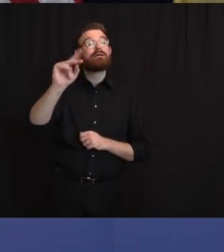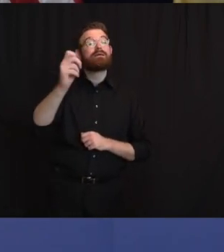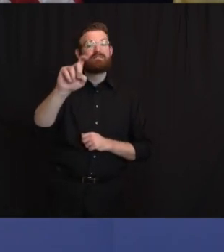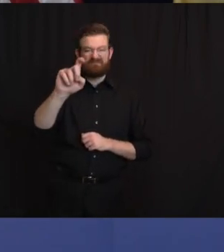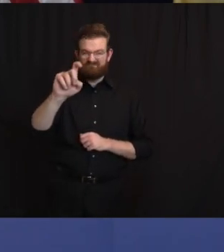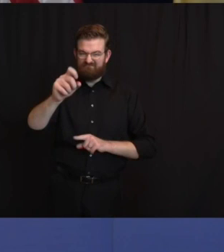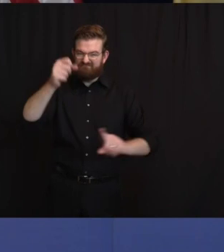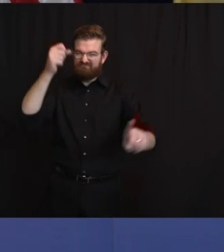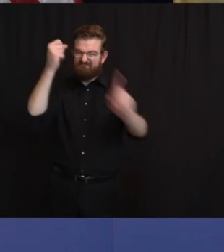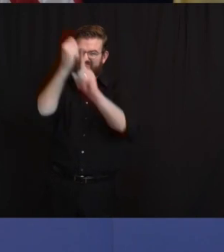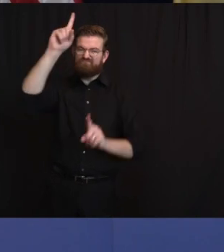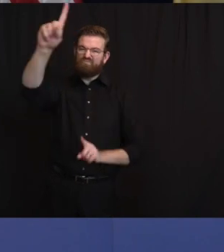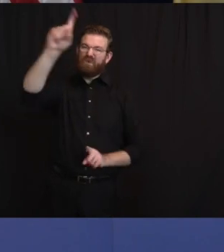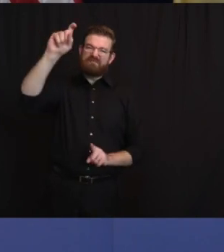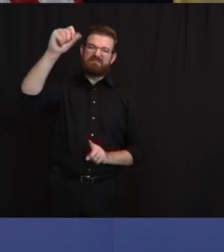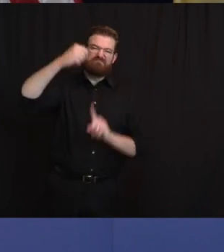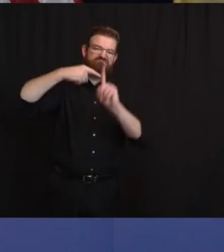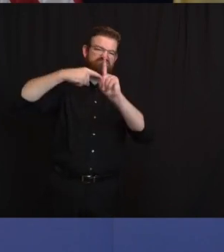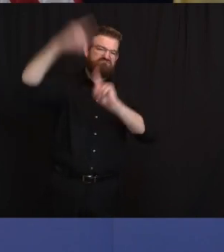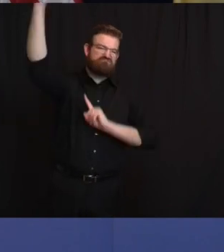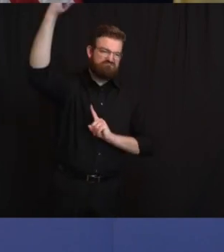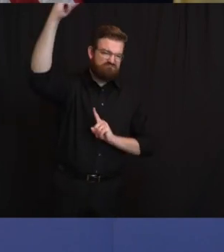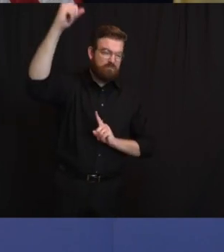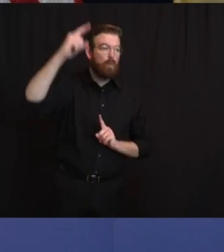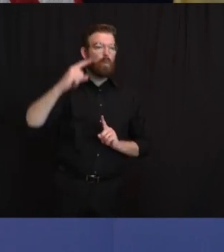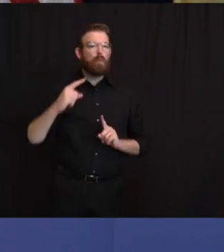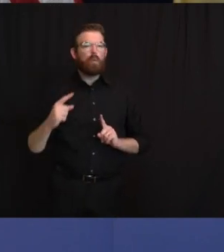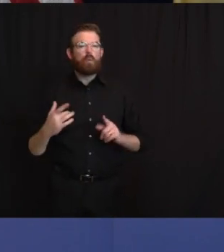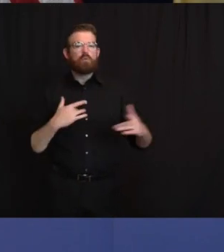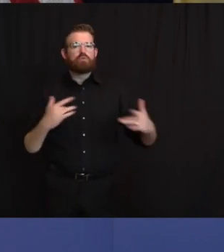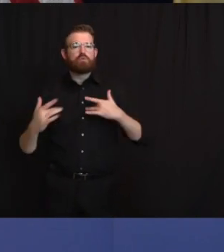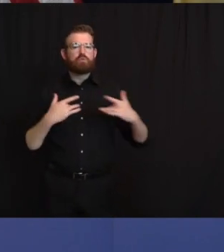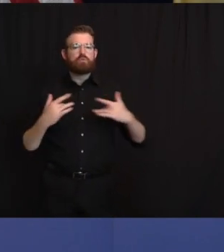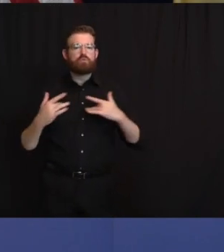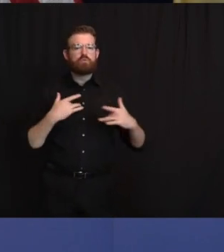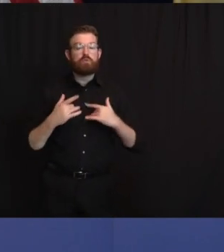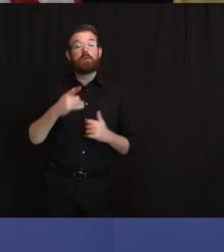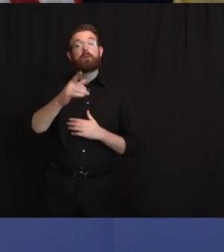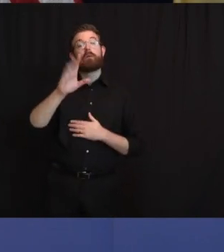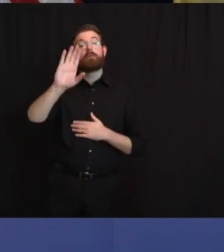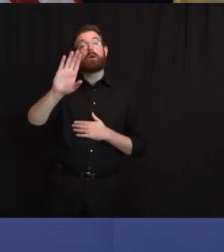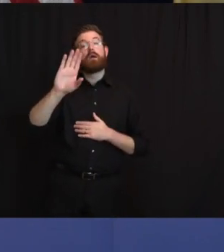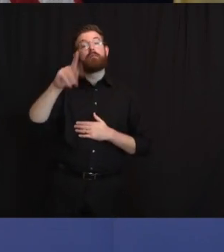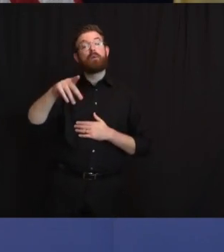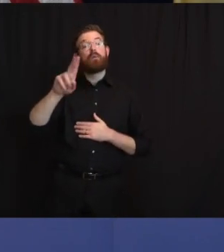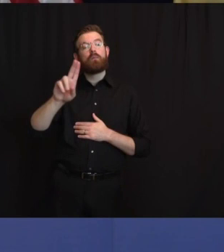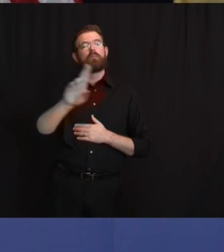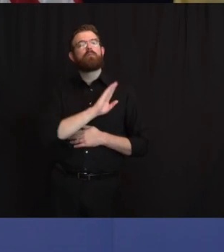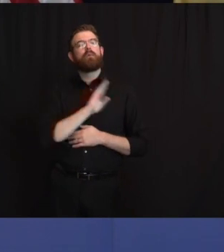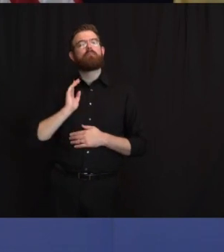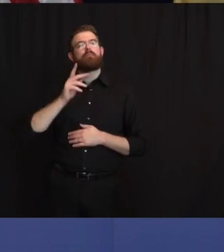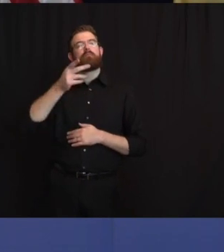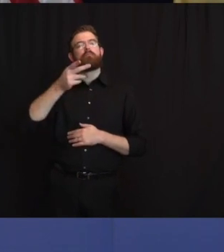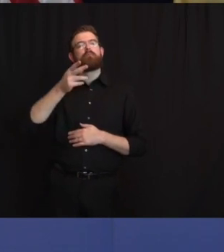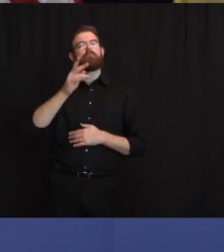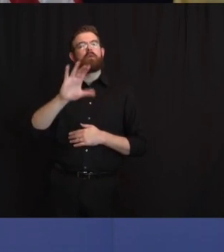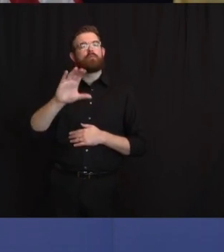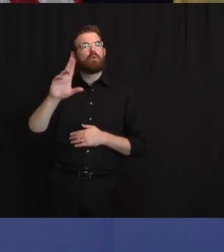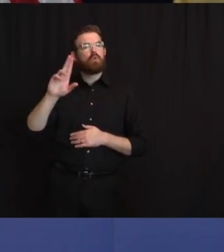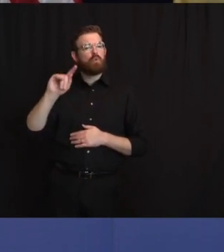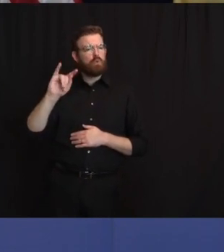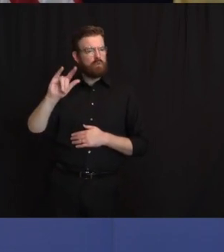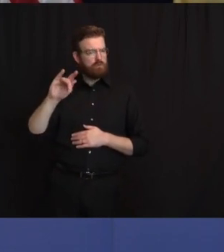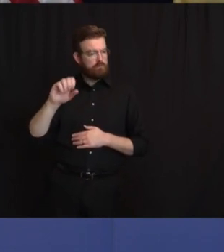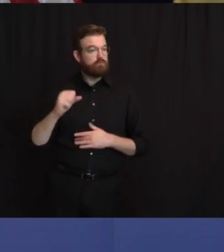us cause for concern. The Board of Public Utilities is certainly engaged in that as well because of the draw on electric with